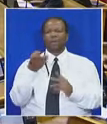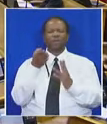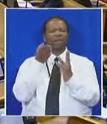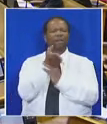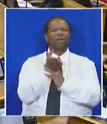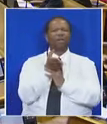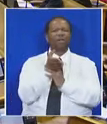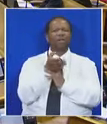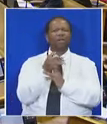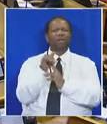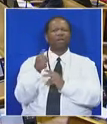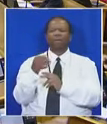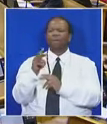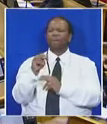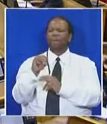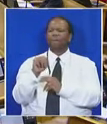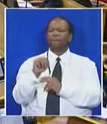Mhlongo.